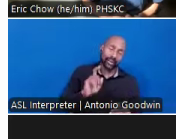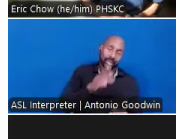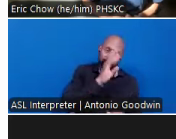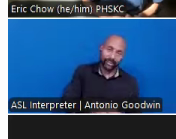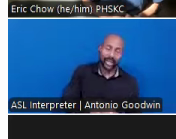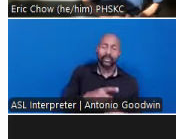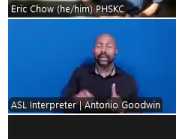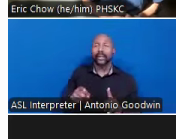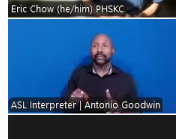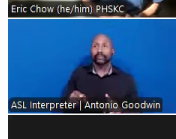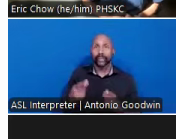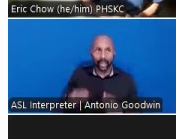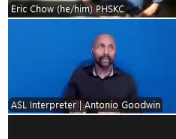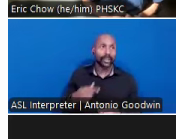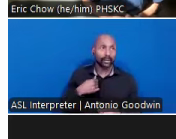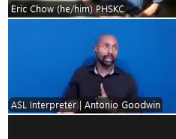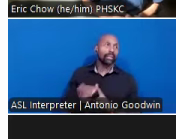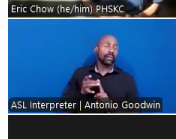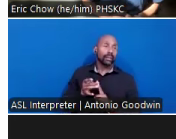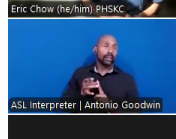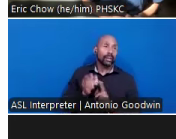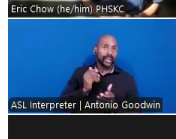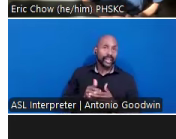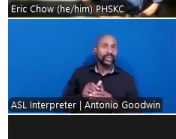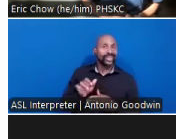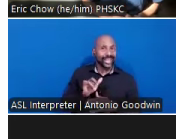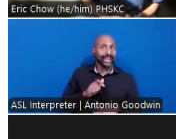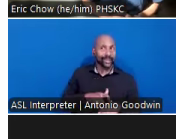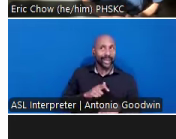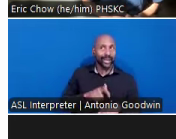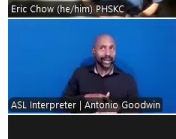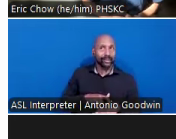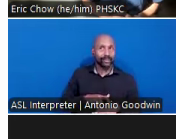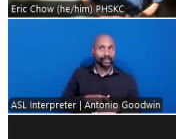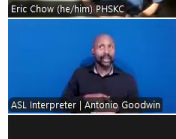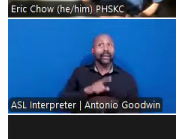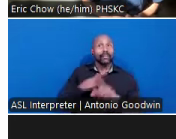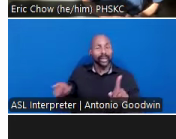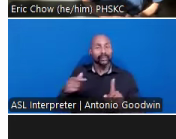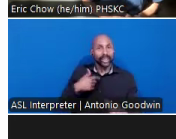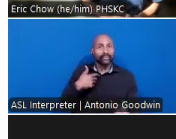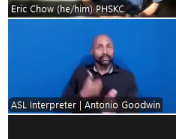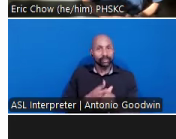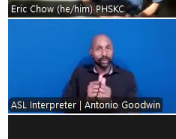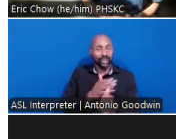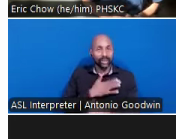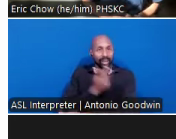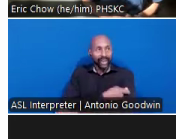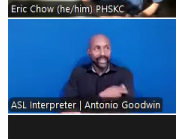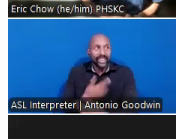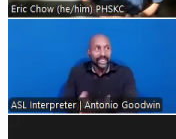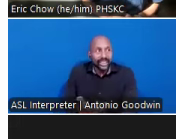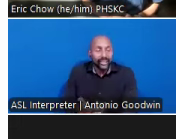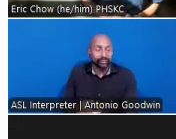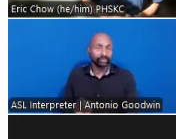same time and I've kept up to date on my vaccines. So should we wait to get vaccinated a little